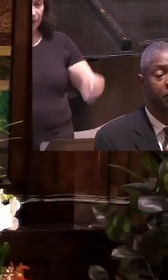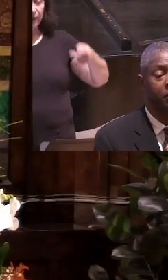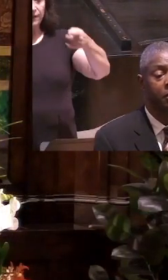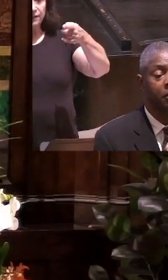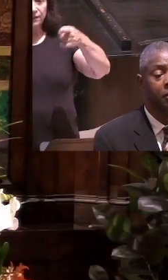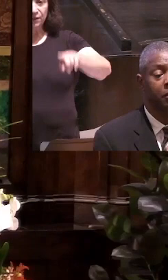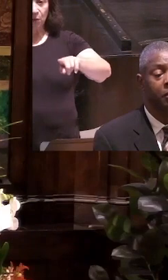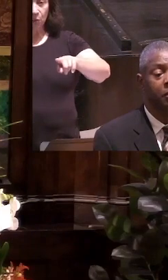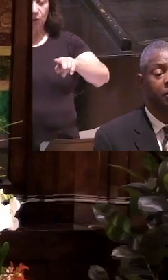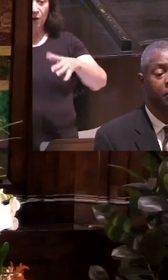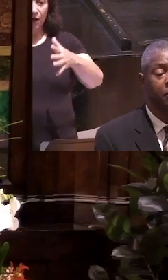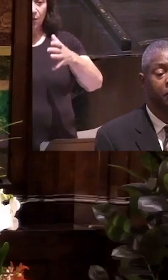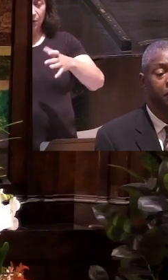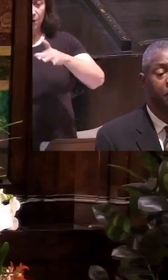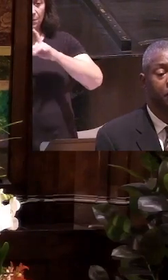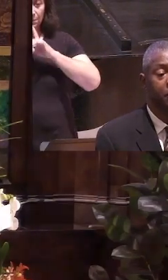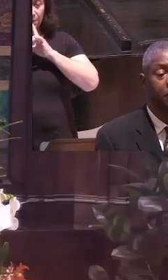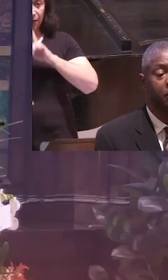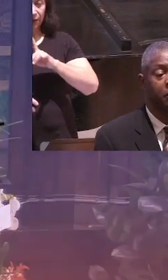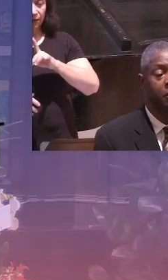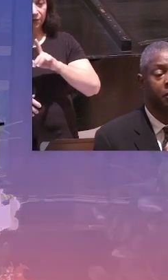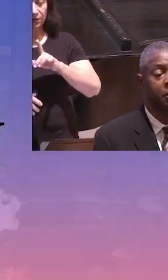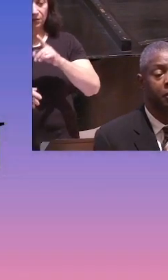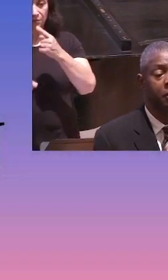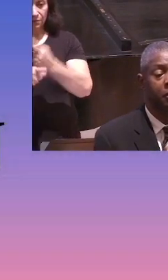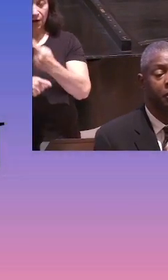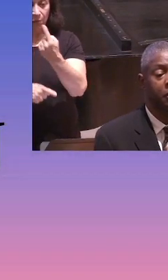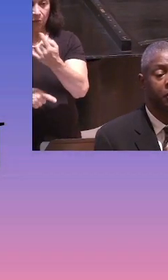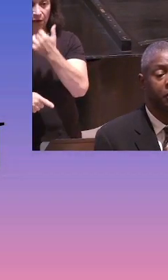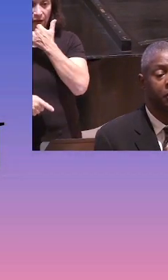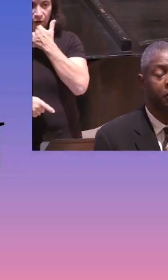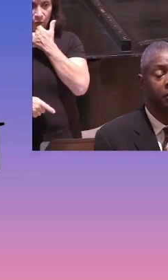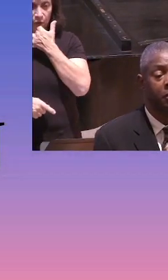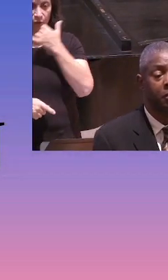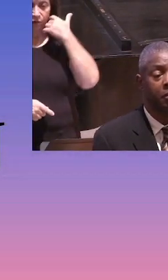So I want to make right one error.